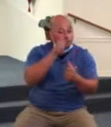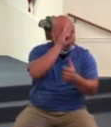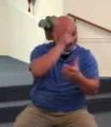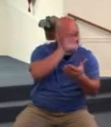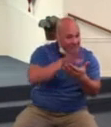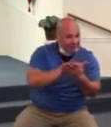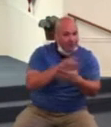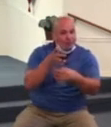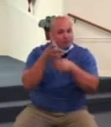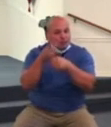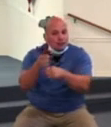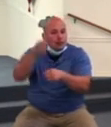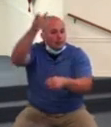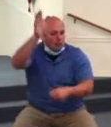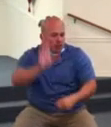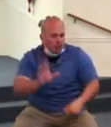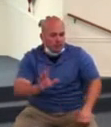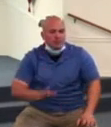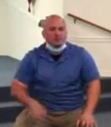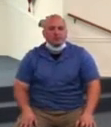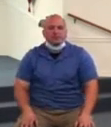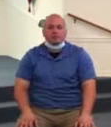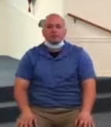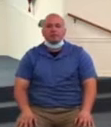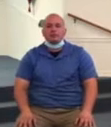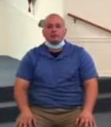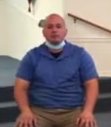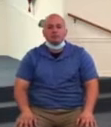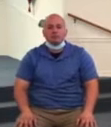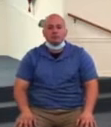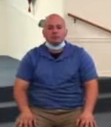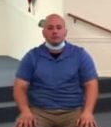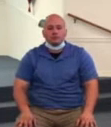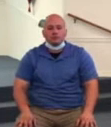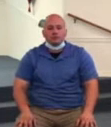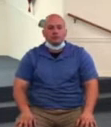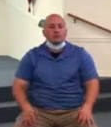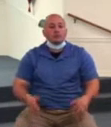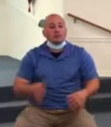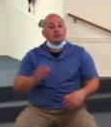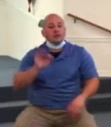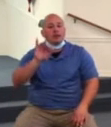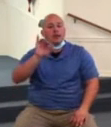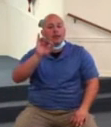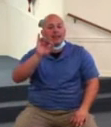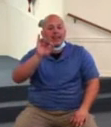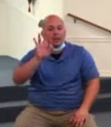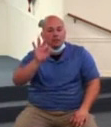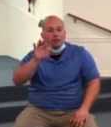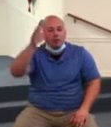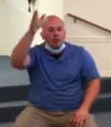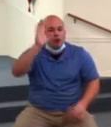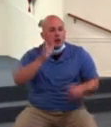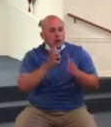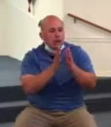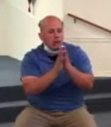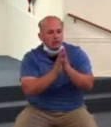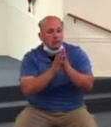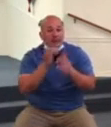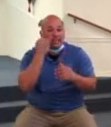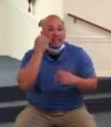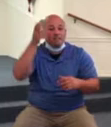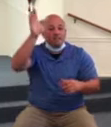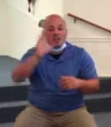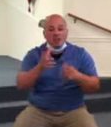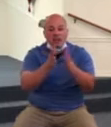the point that nothing stands between you and God anymore. But you can give God anything.